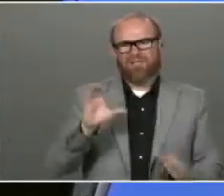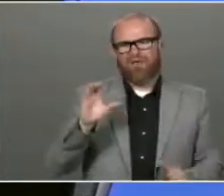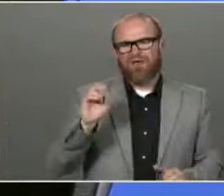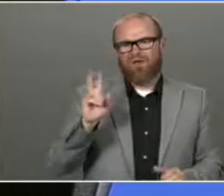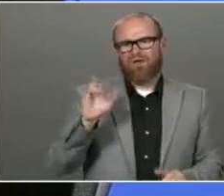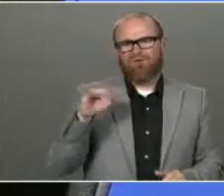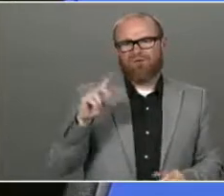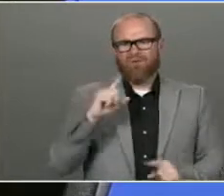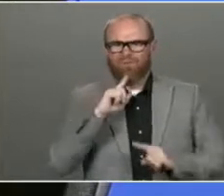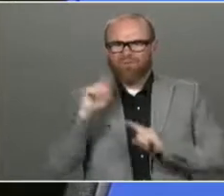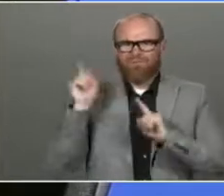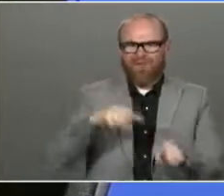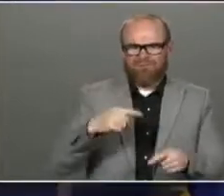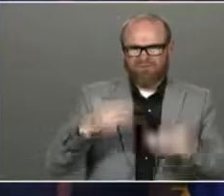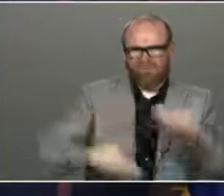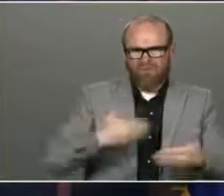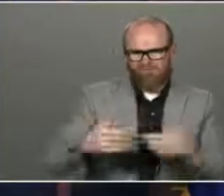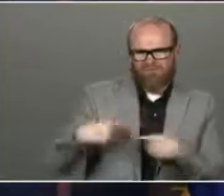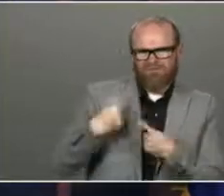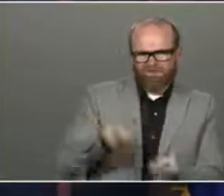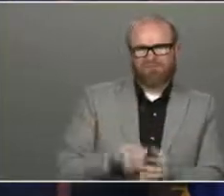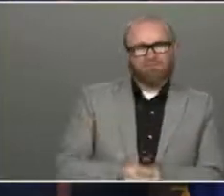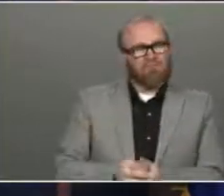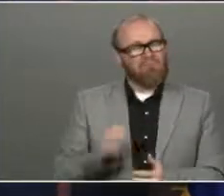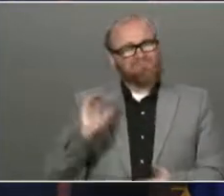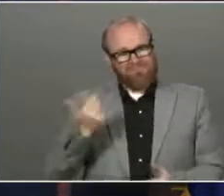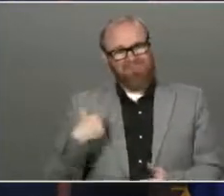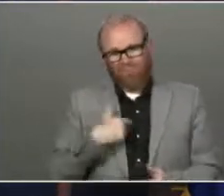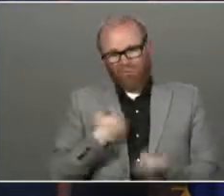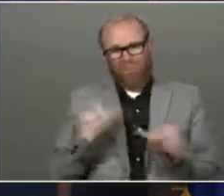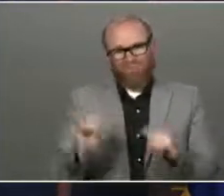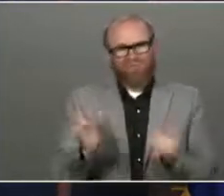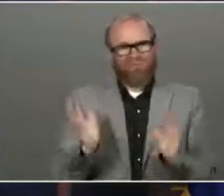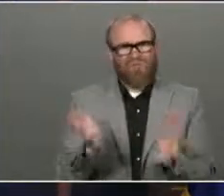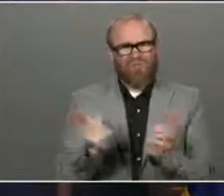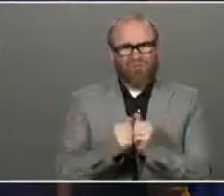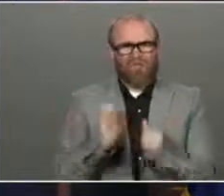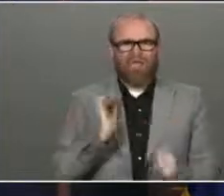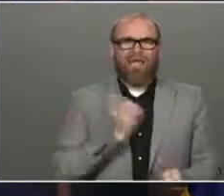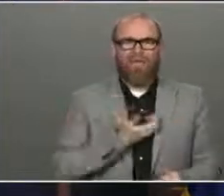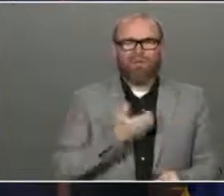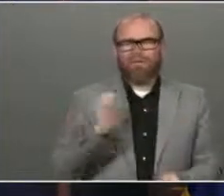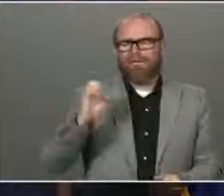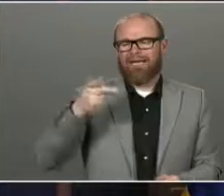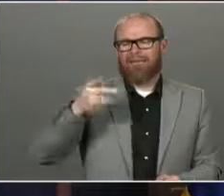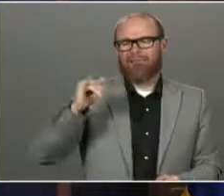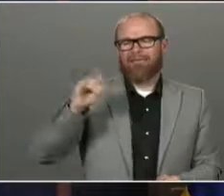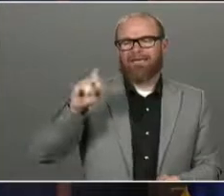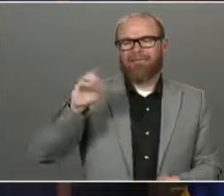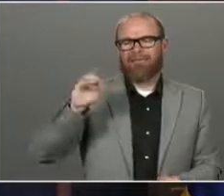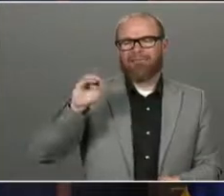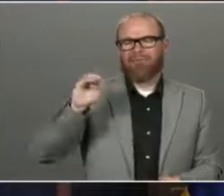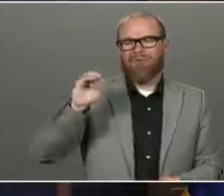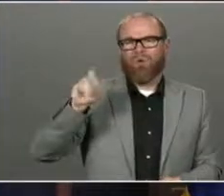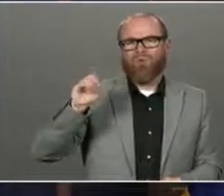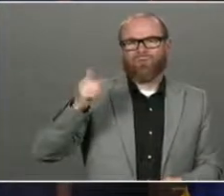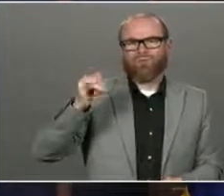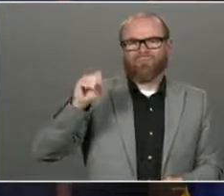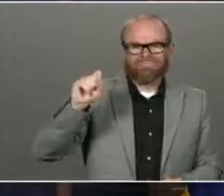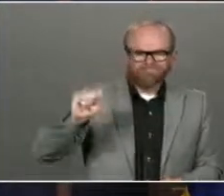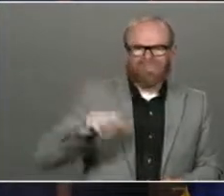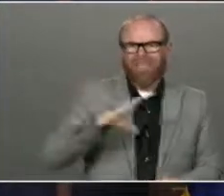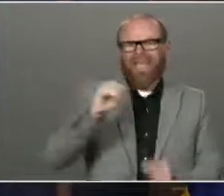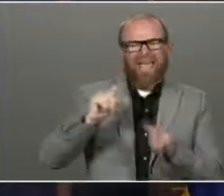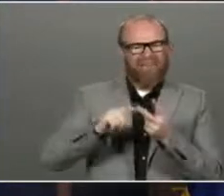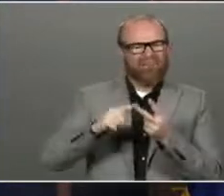I would say we still talk to our epidemiologists, our public health leaders in the